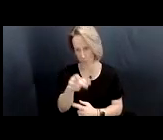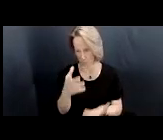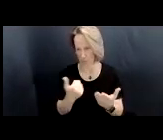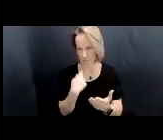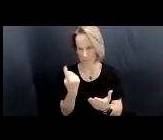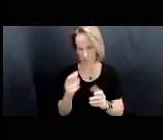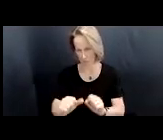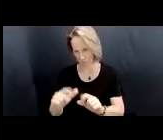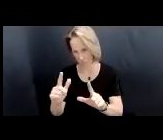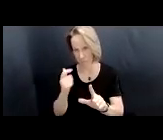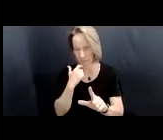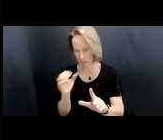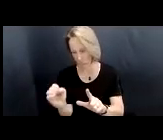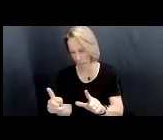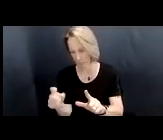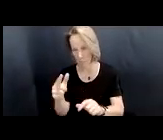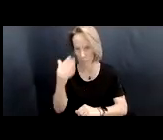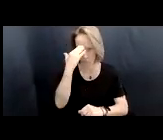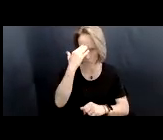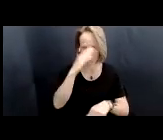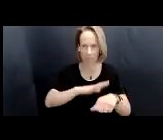but we want to make sure everyone is aware of that.